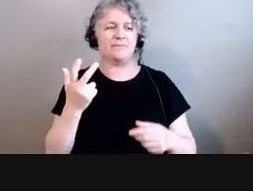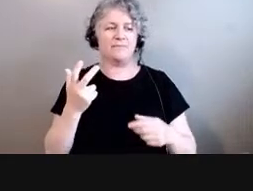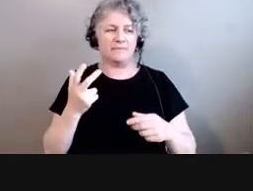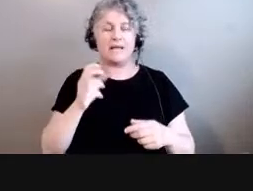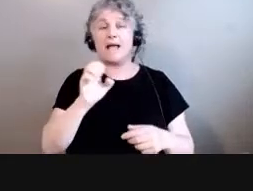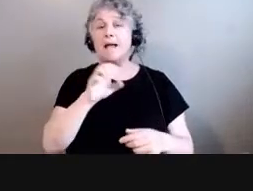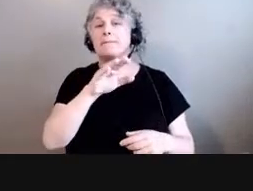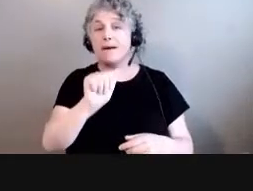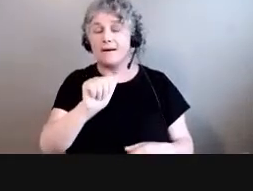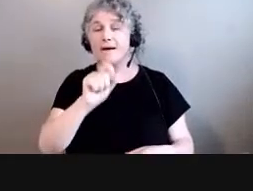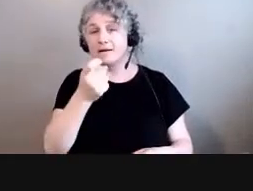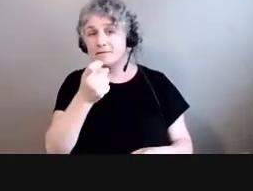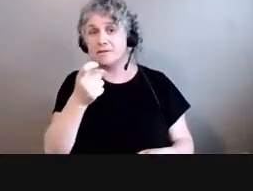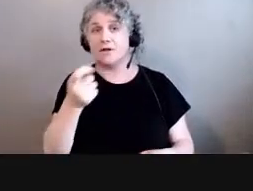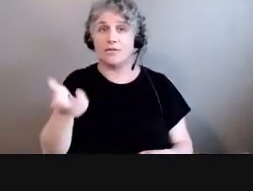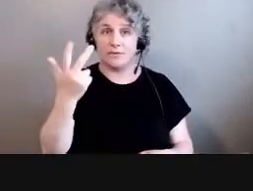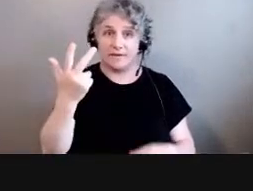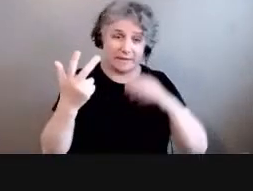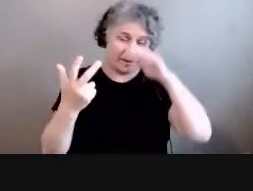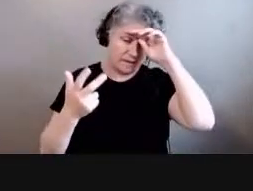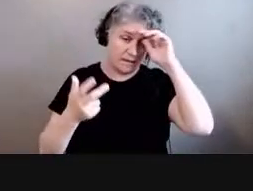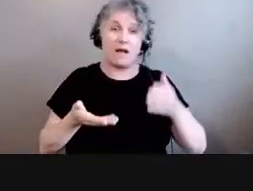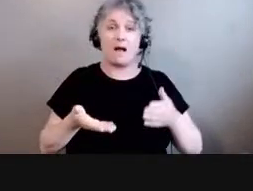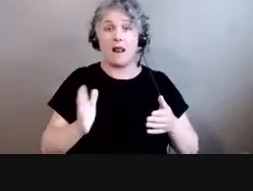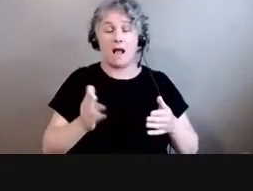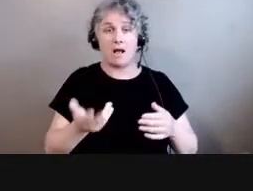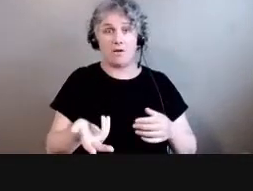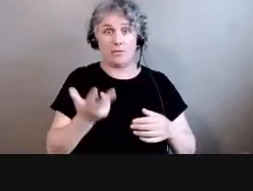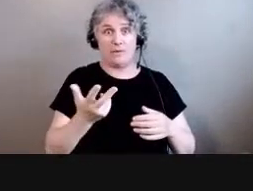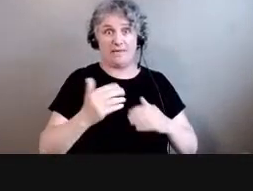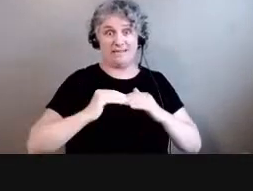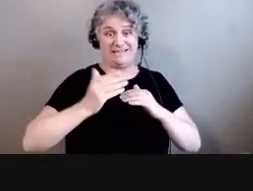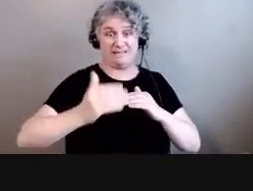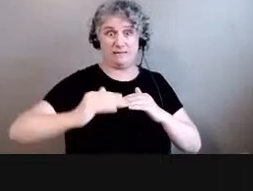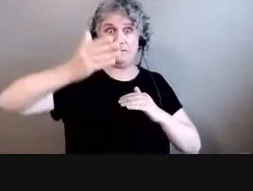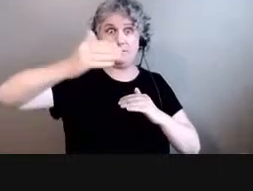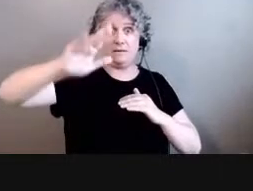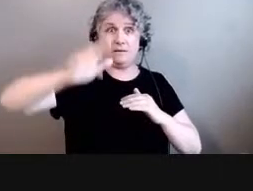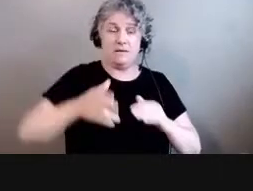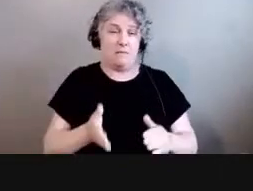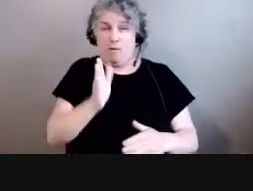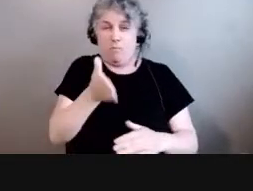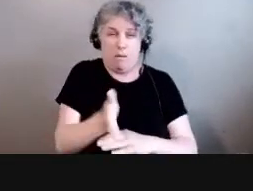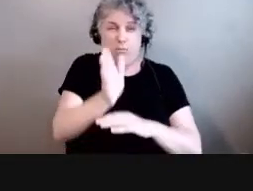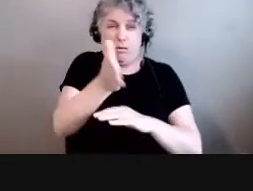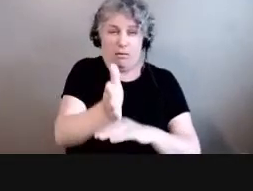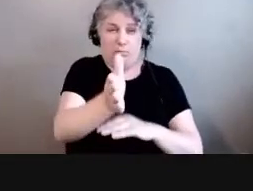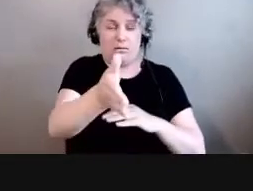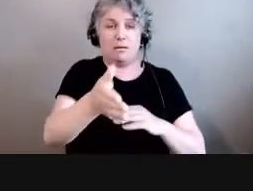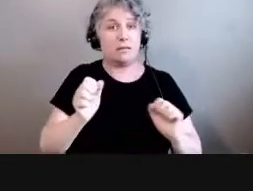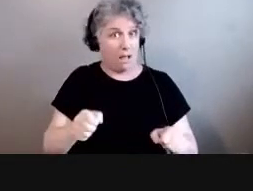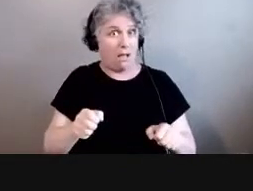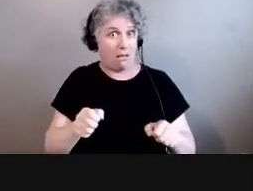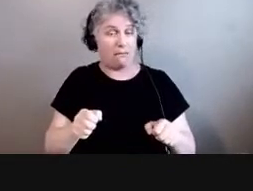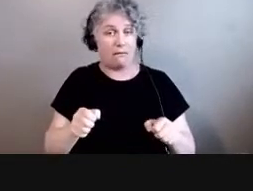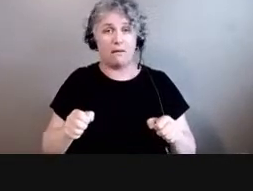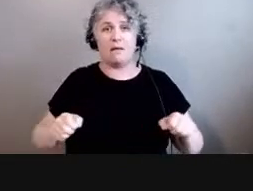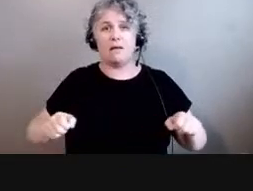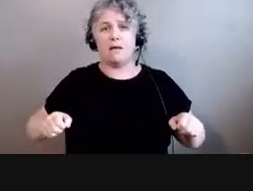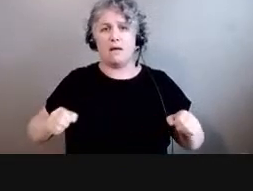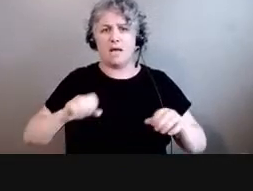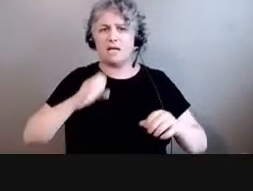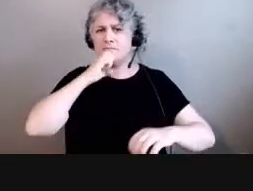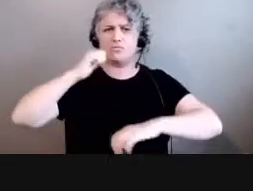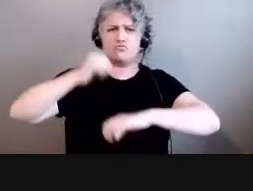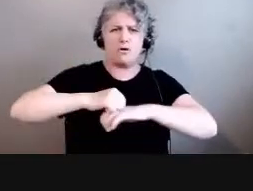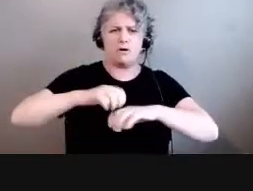bumps and allows it to climb 3 stairs at a time with those large wheels. With the center of gravity over the rear axle, the chair